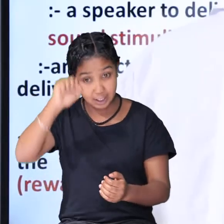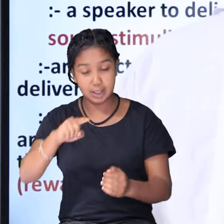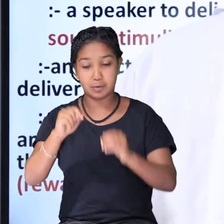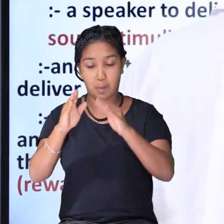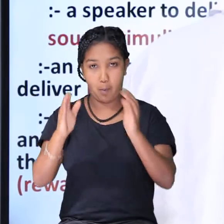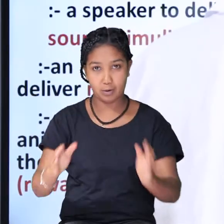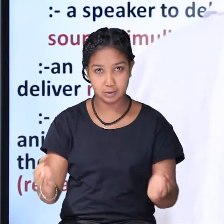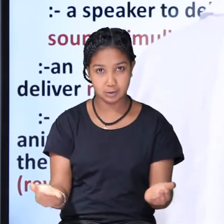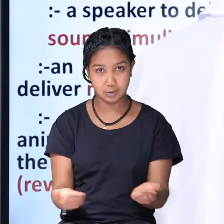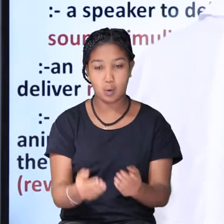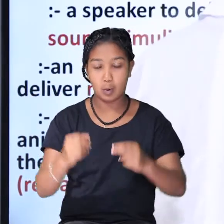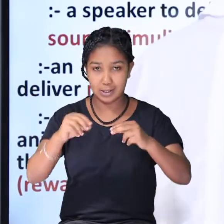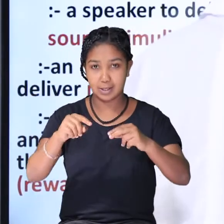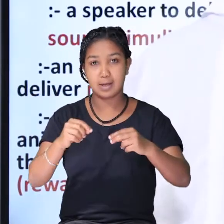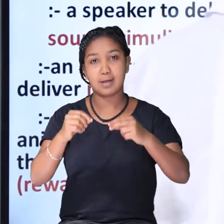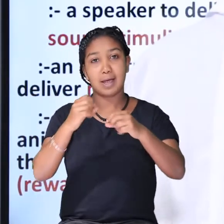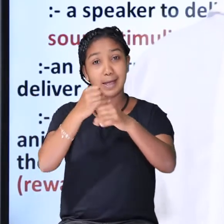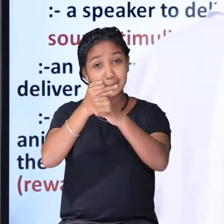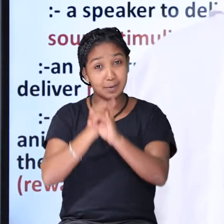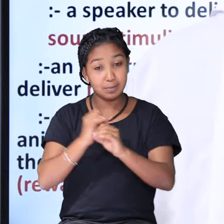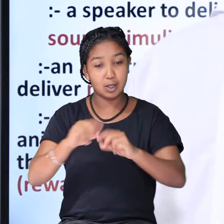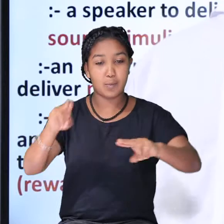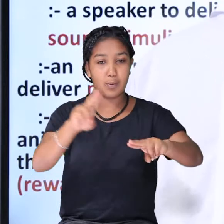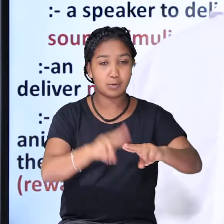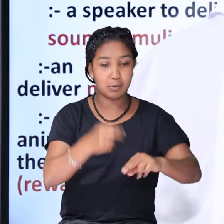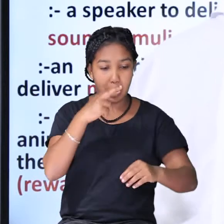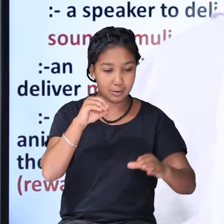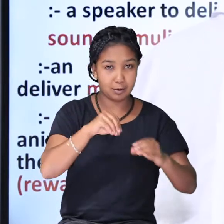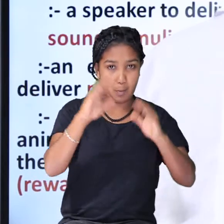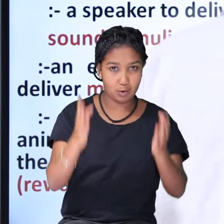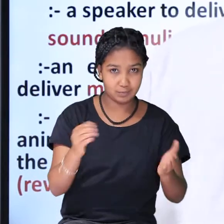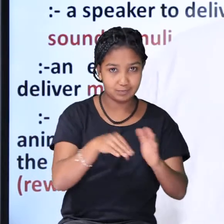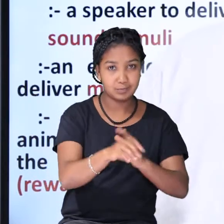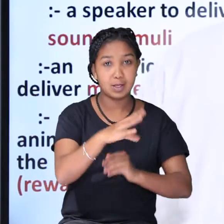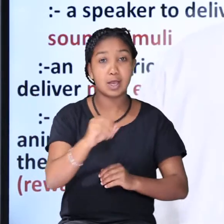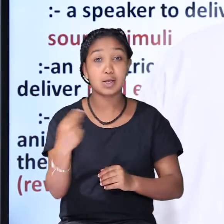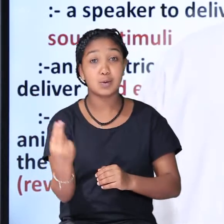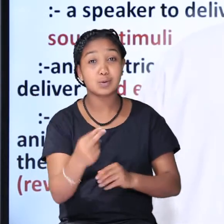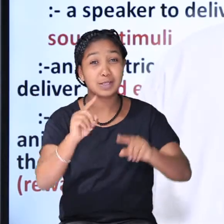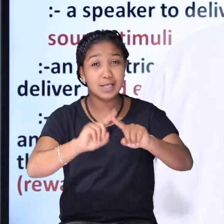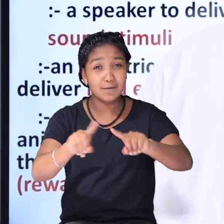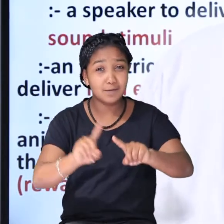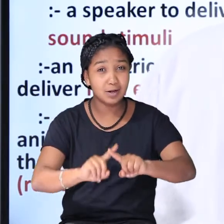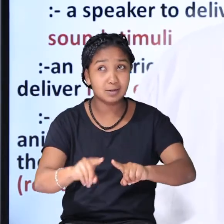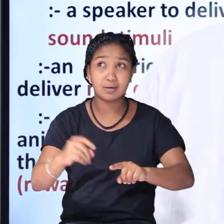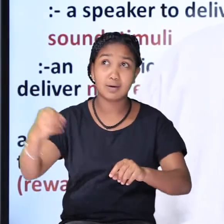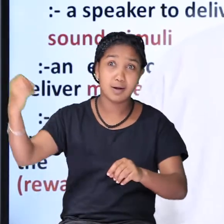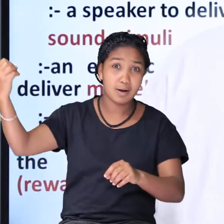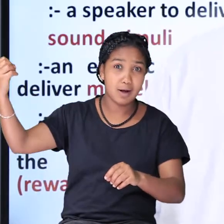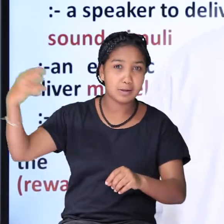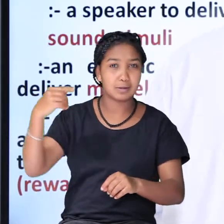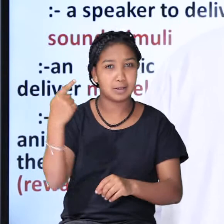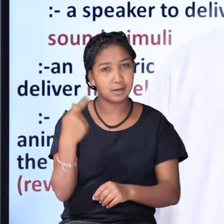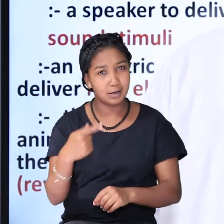his experiment, he put a rat in a box and he used different lights, the